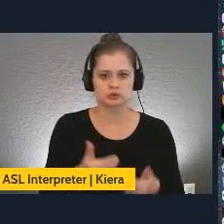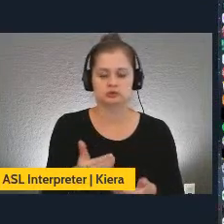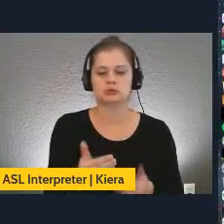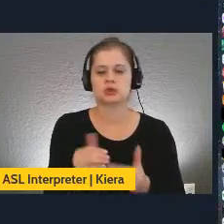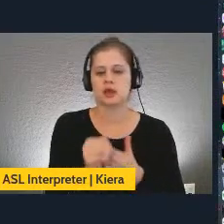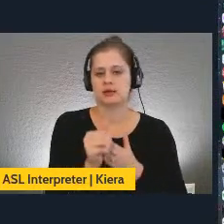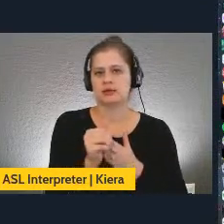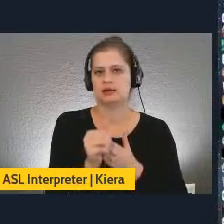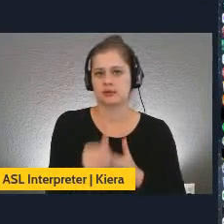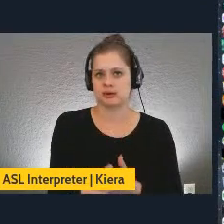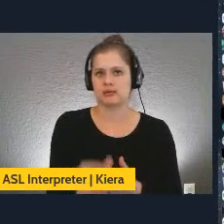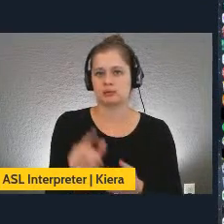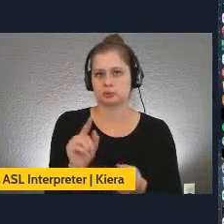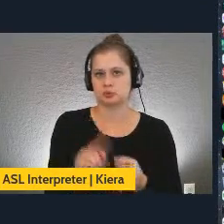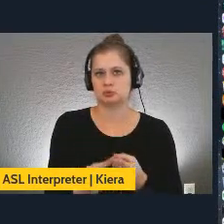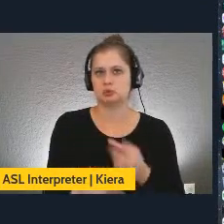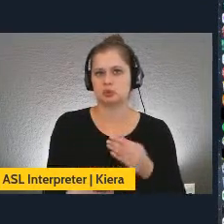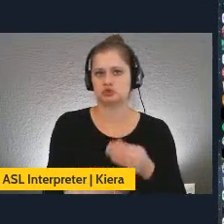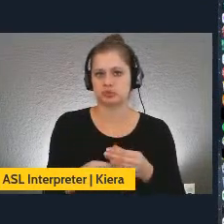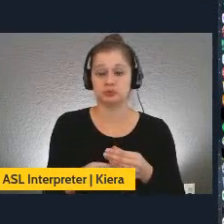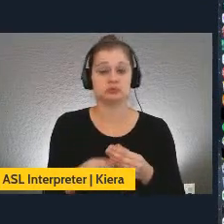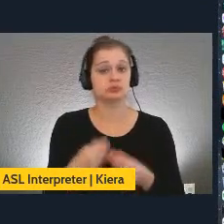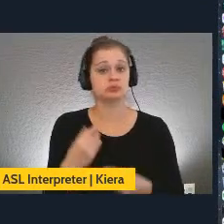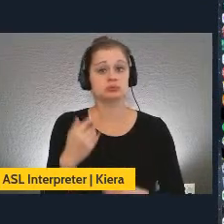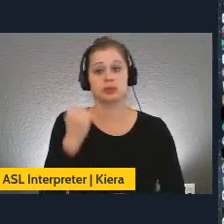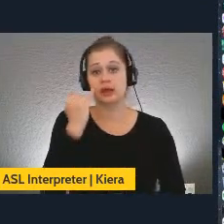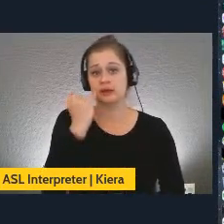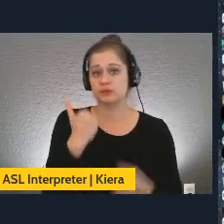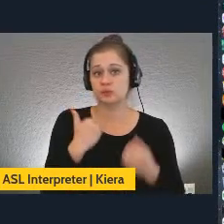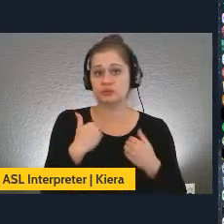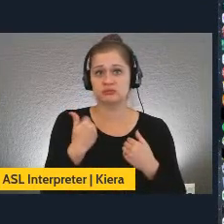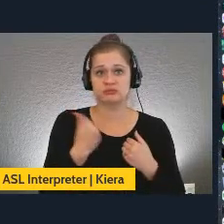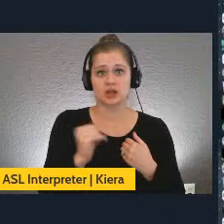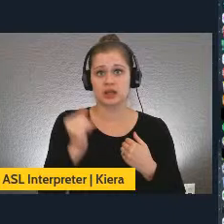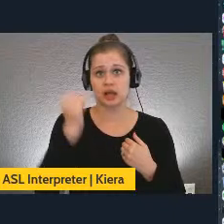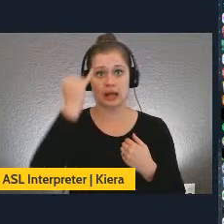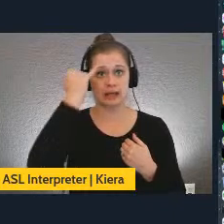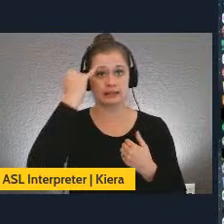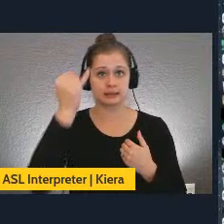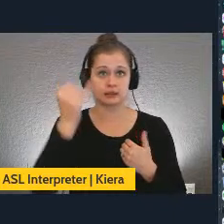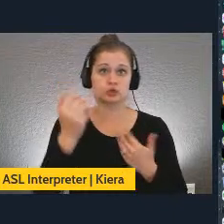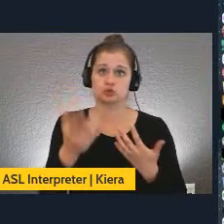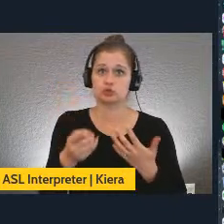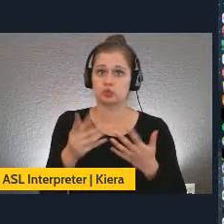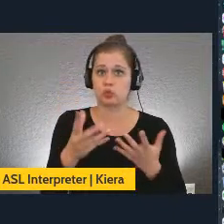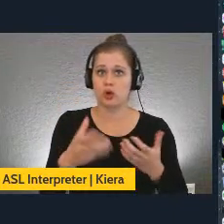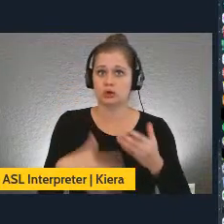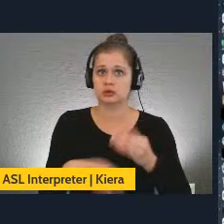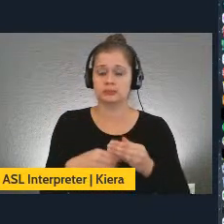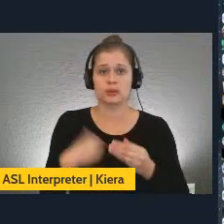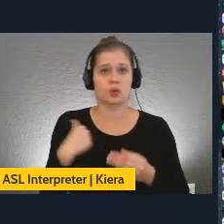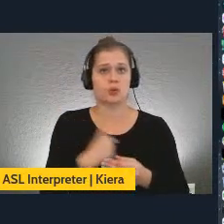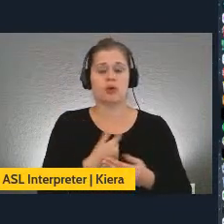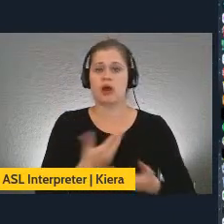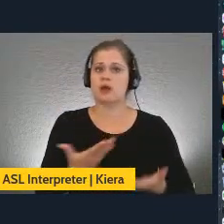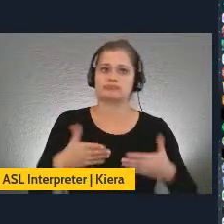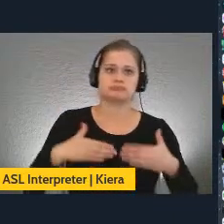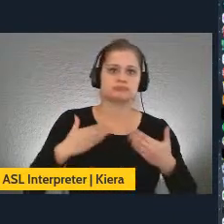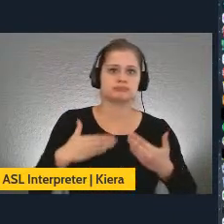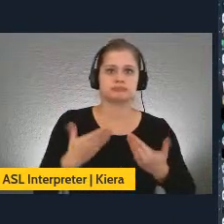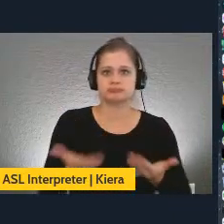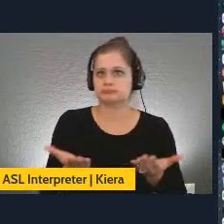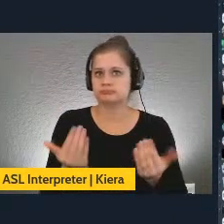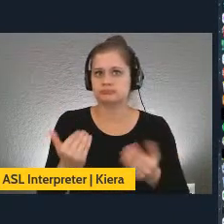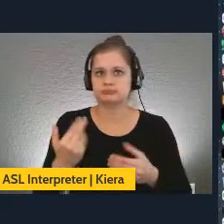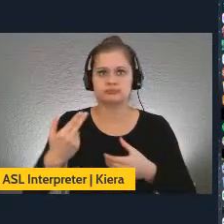contribute. Sure, and if you have any idea or you would like to contribute, we are super happy to welcome you here on this